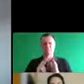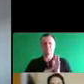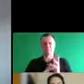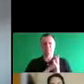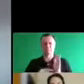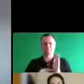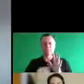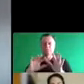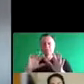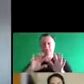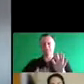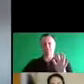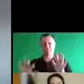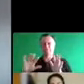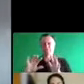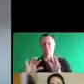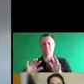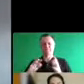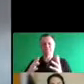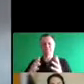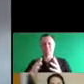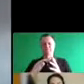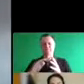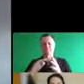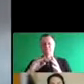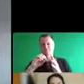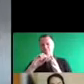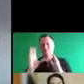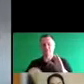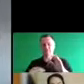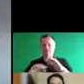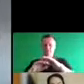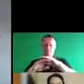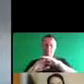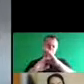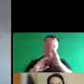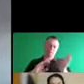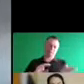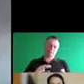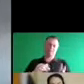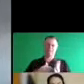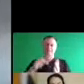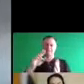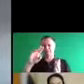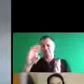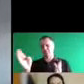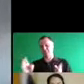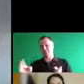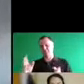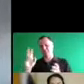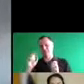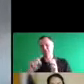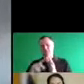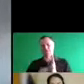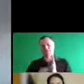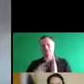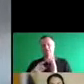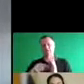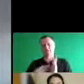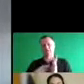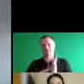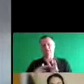span a large area of the Horn of Africa, which was modern day Eritrea, Djibouti,